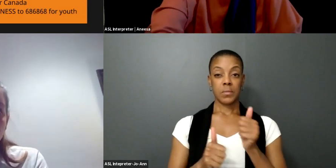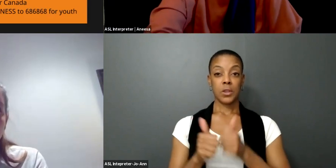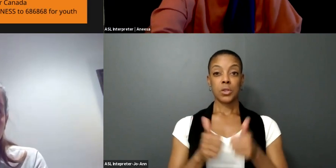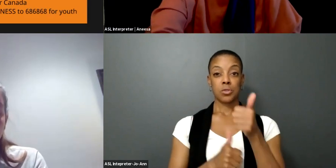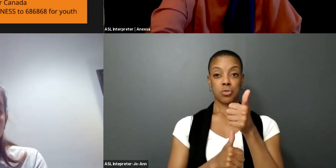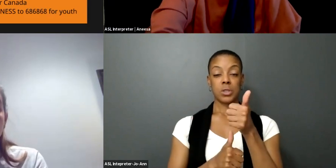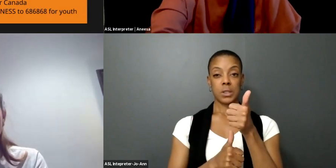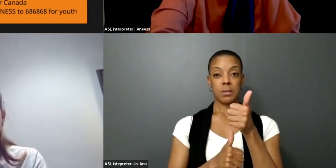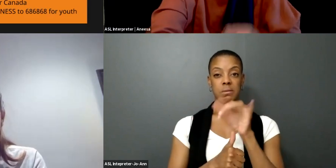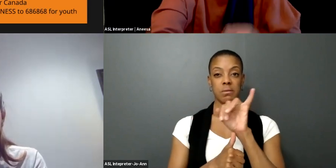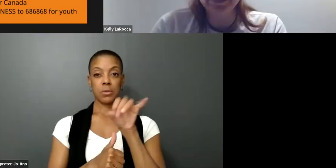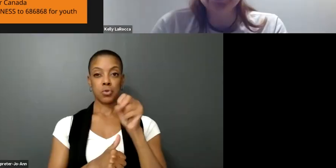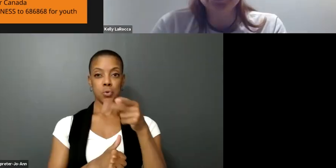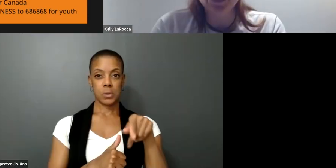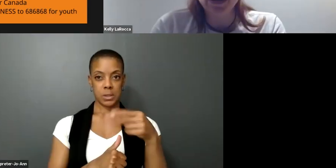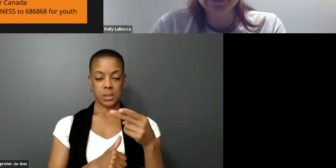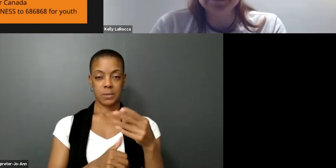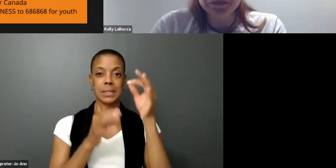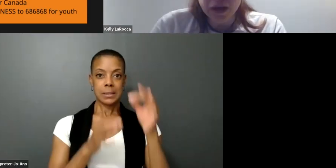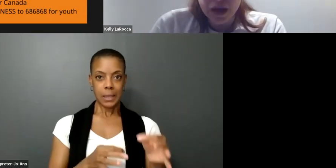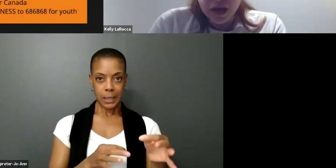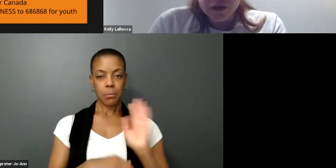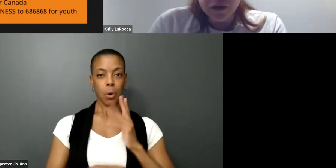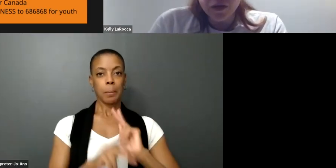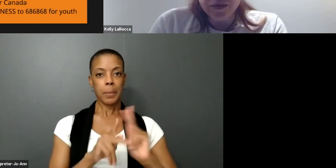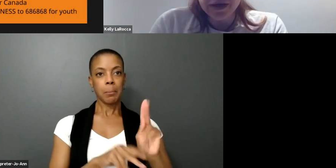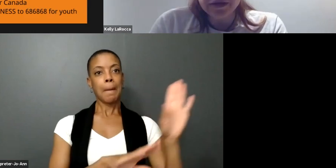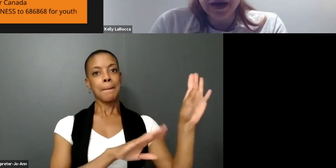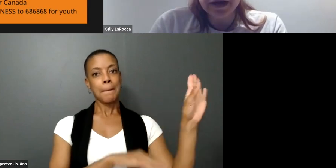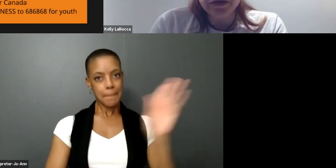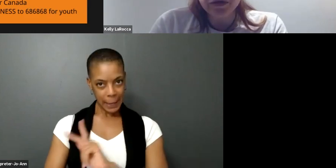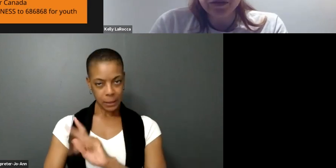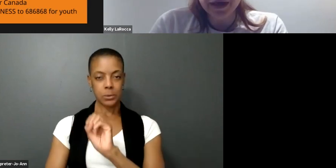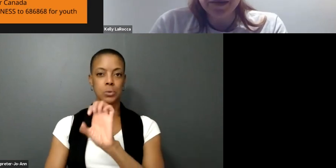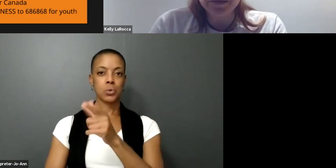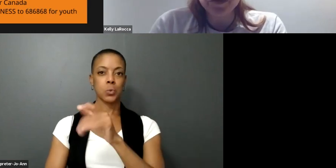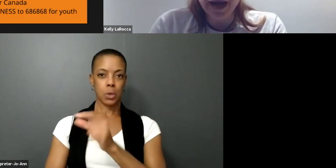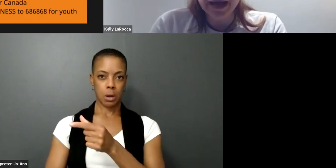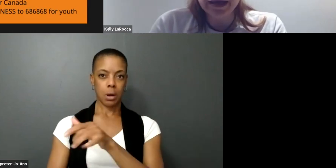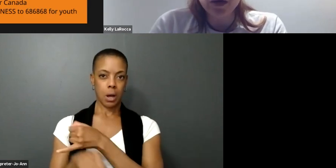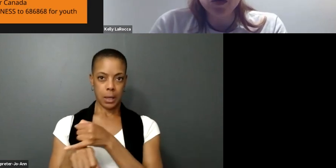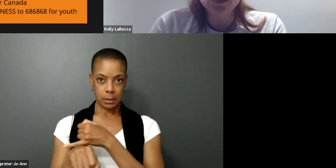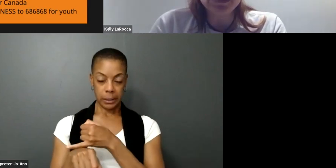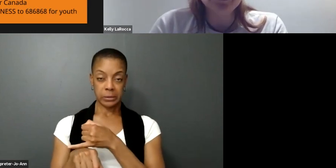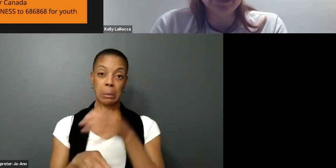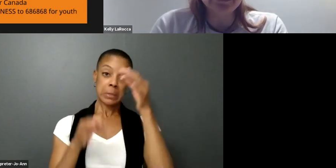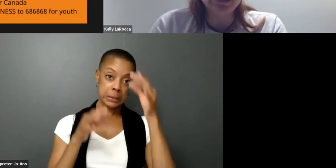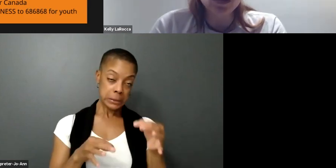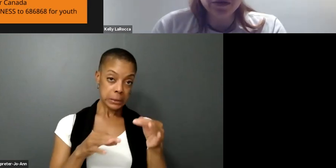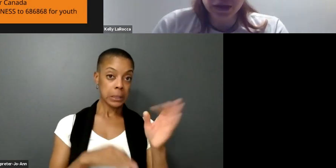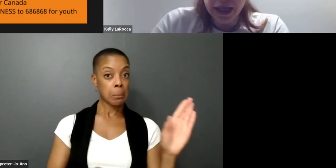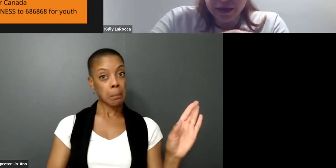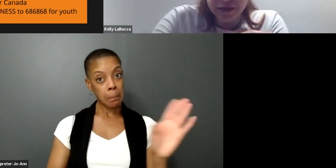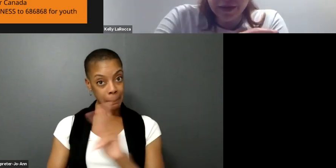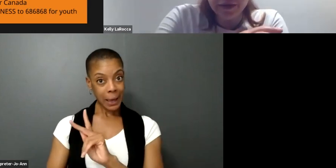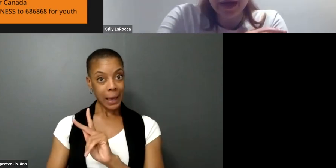years later, move our people back to Scugog Island. So they decided to pick up and move back, only to find that